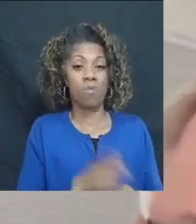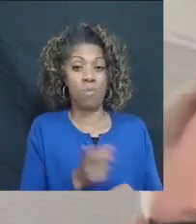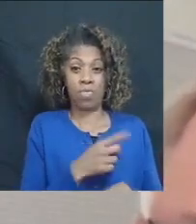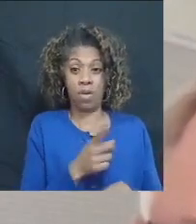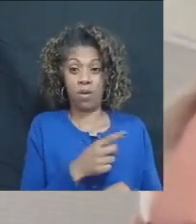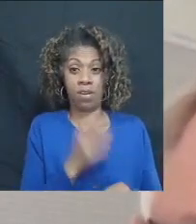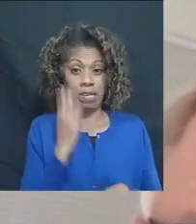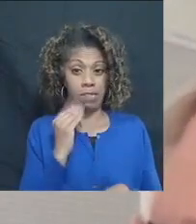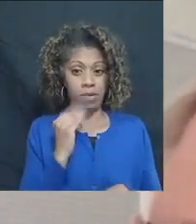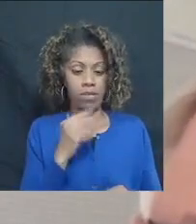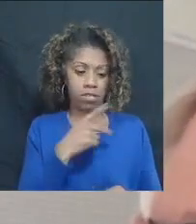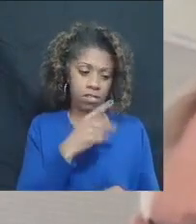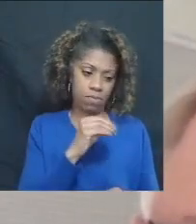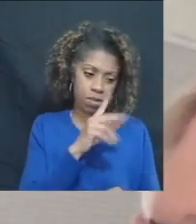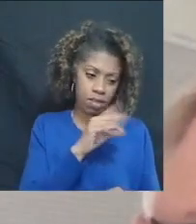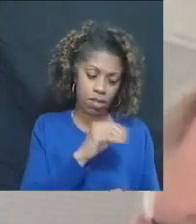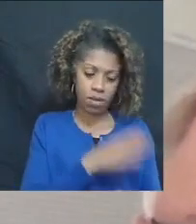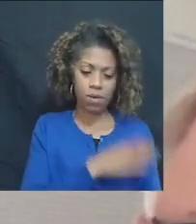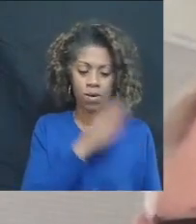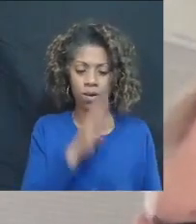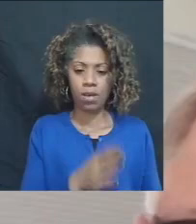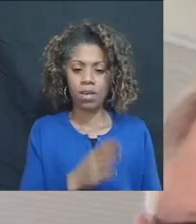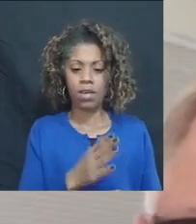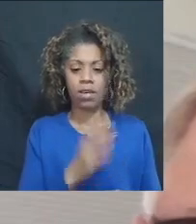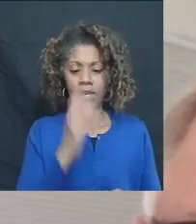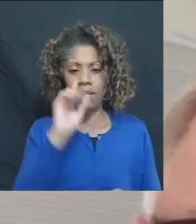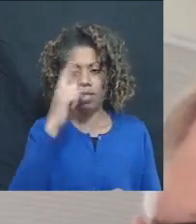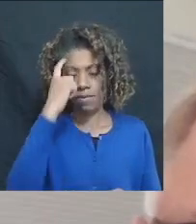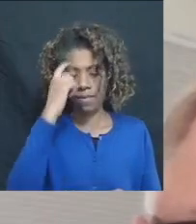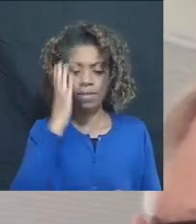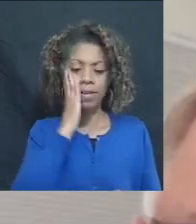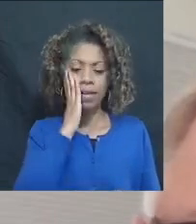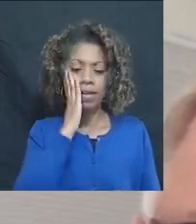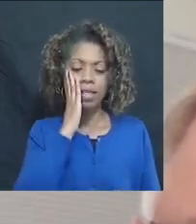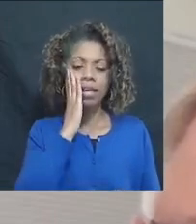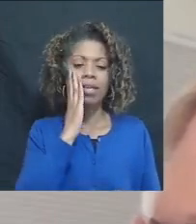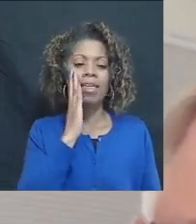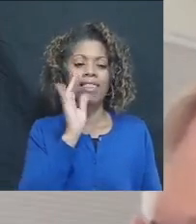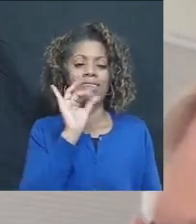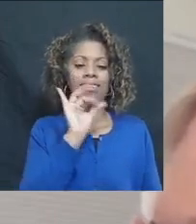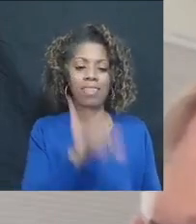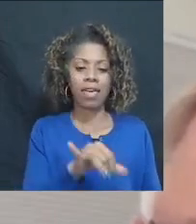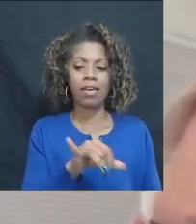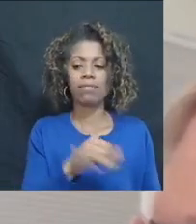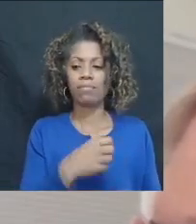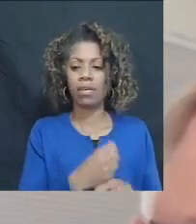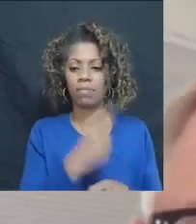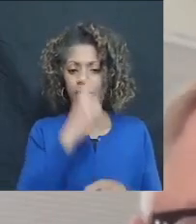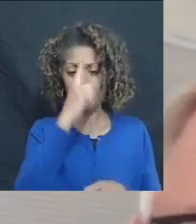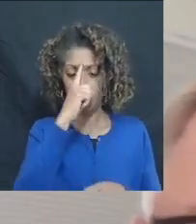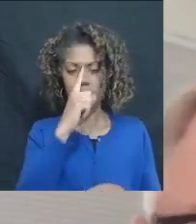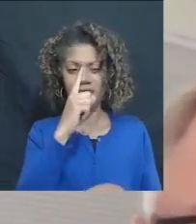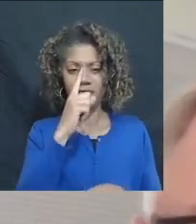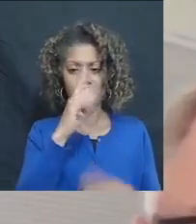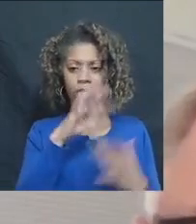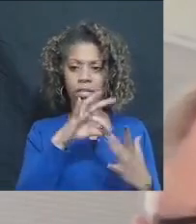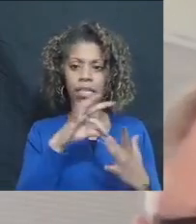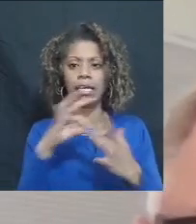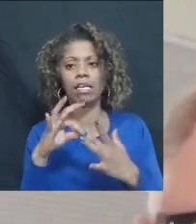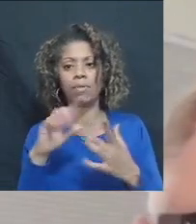all the needs of an individual family and later whole communities. Right,